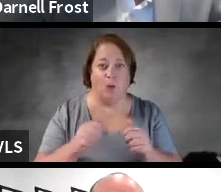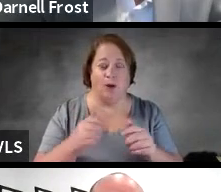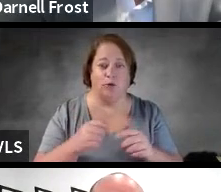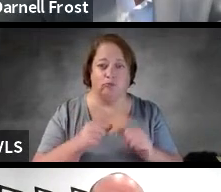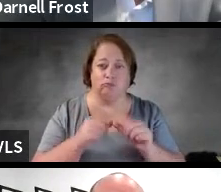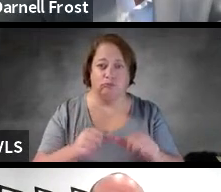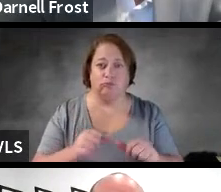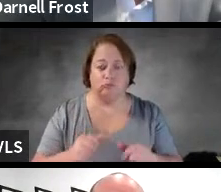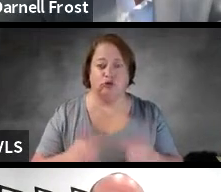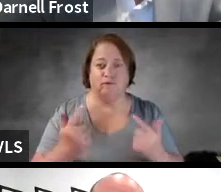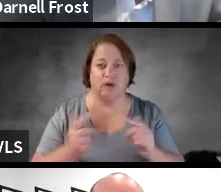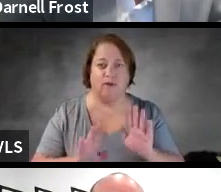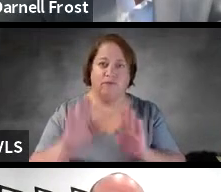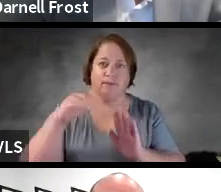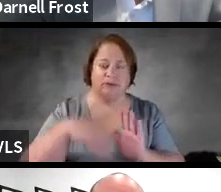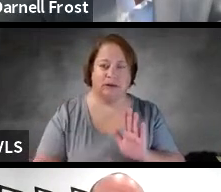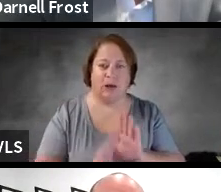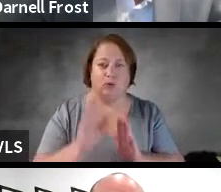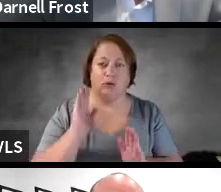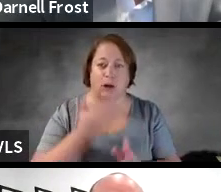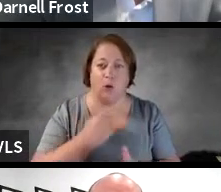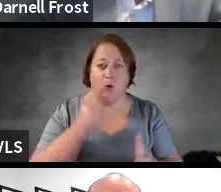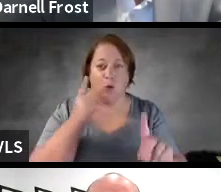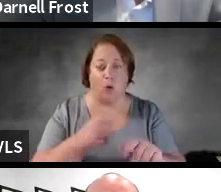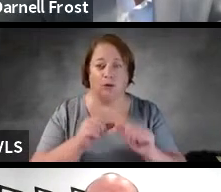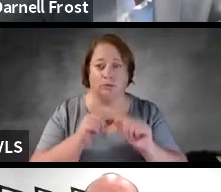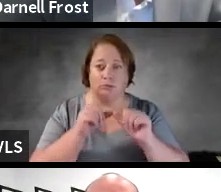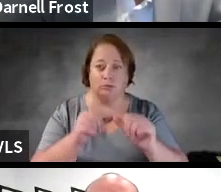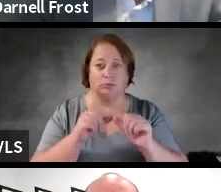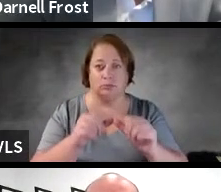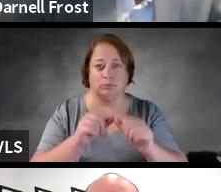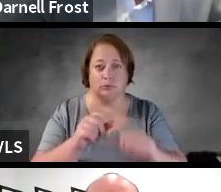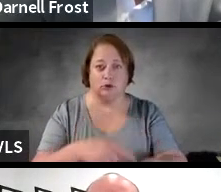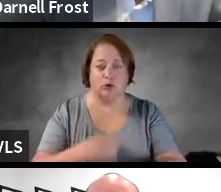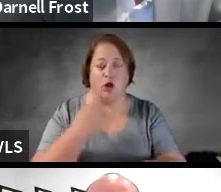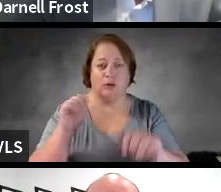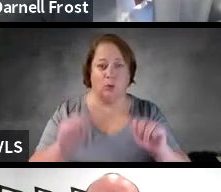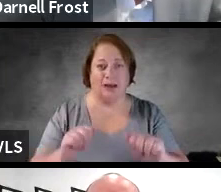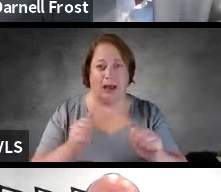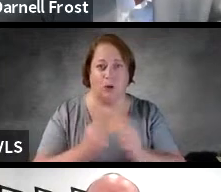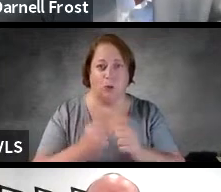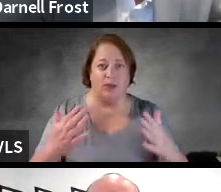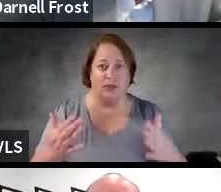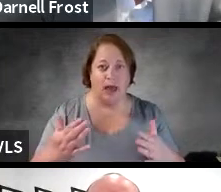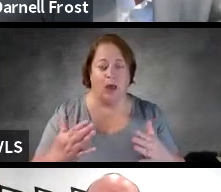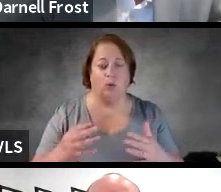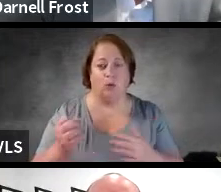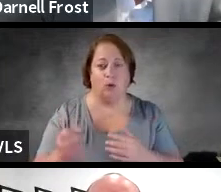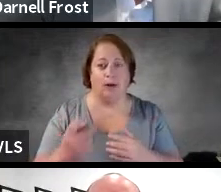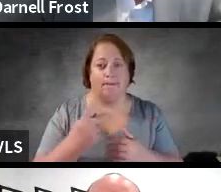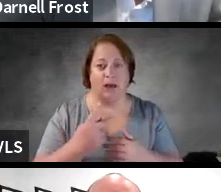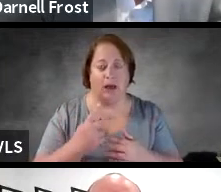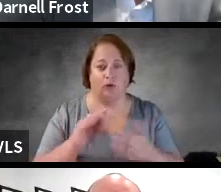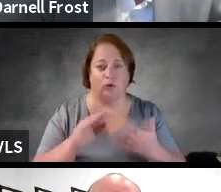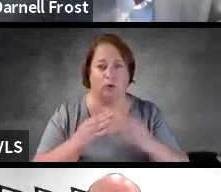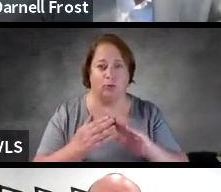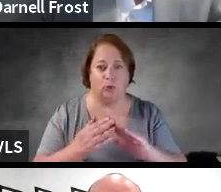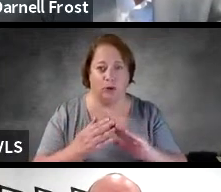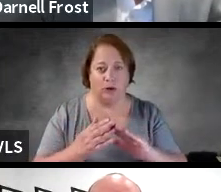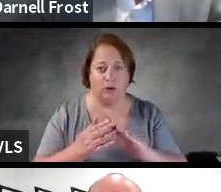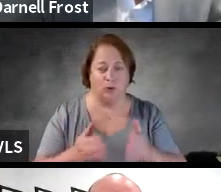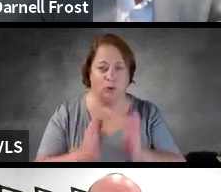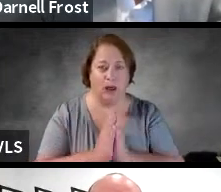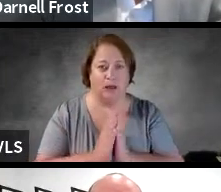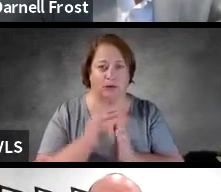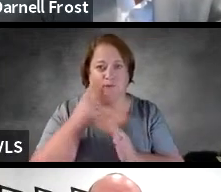goal is to be able to go as long as we can without going back to the community to ask